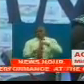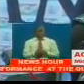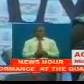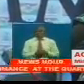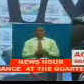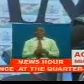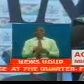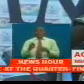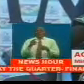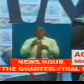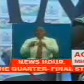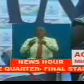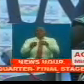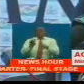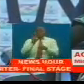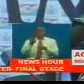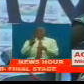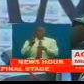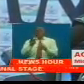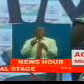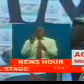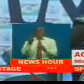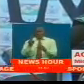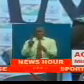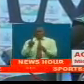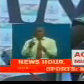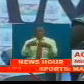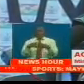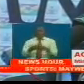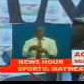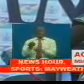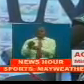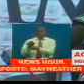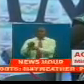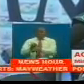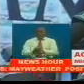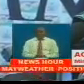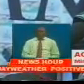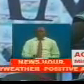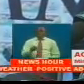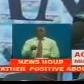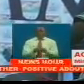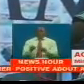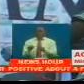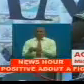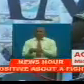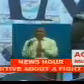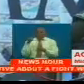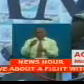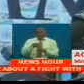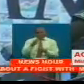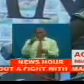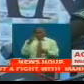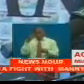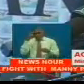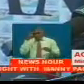One out of four units at Con is out of service for retrofit and also for reasons of